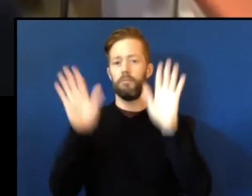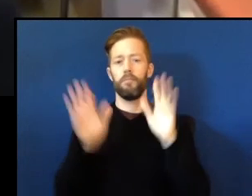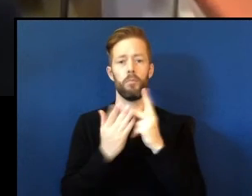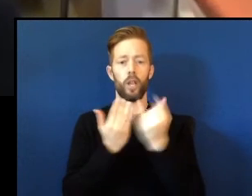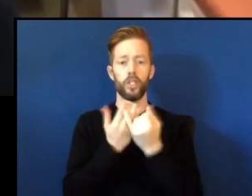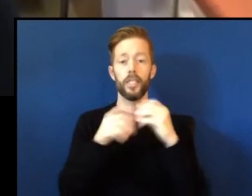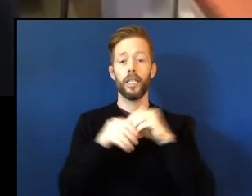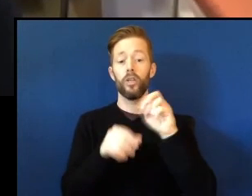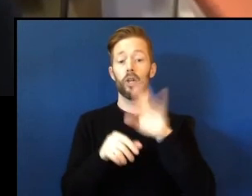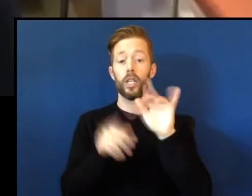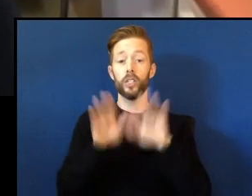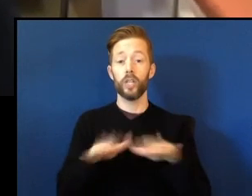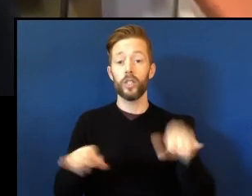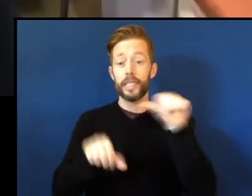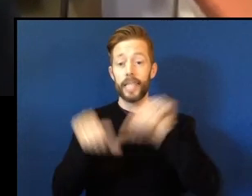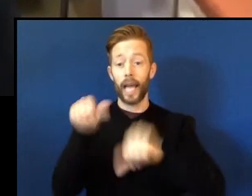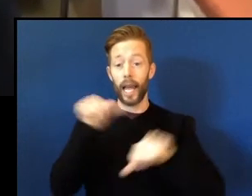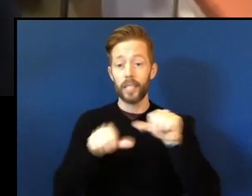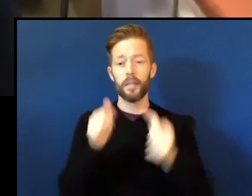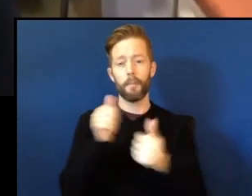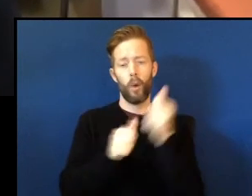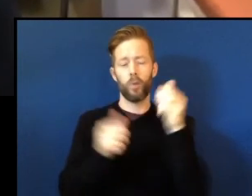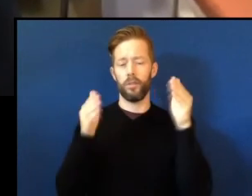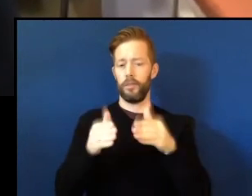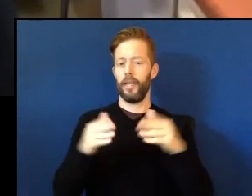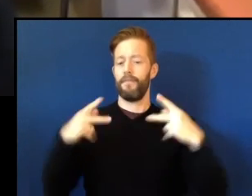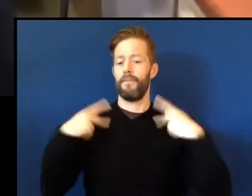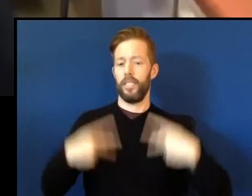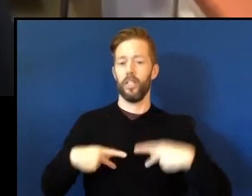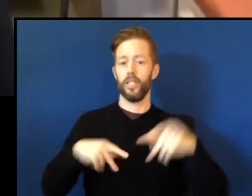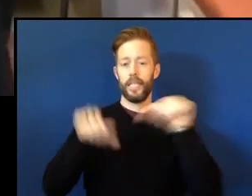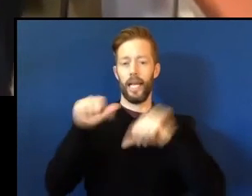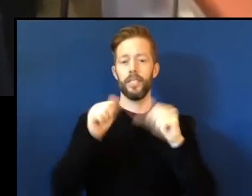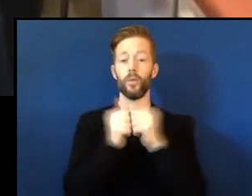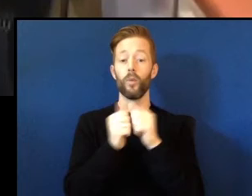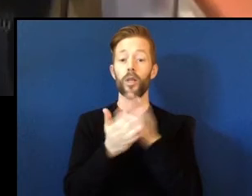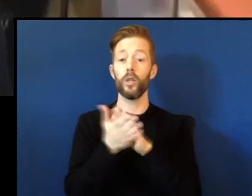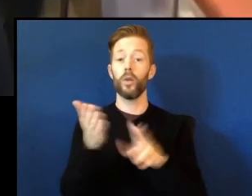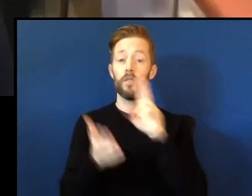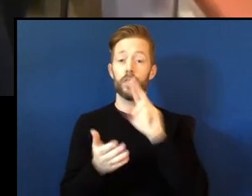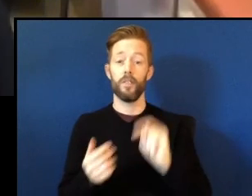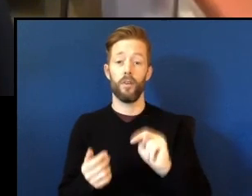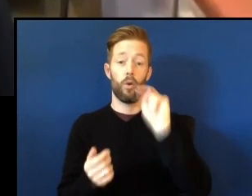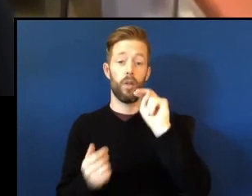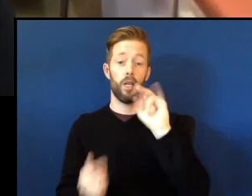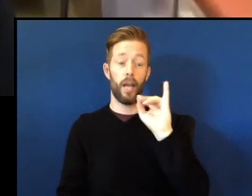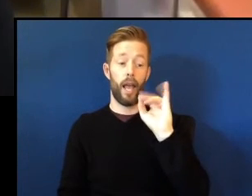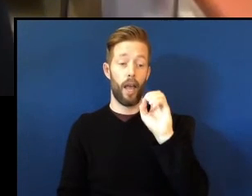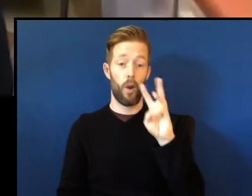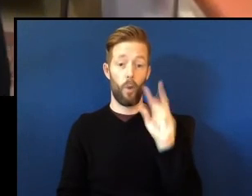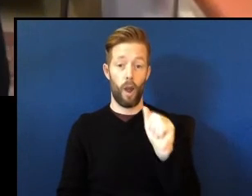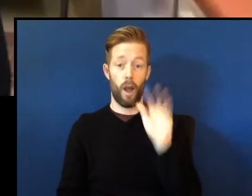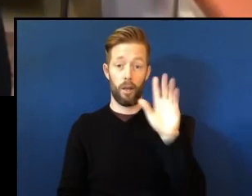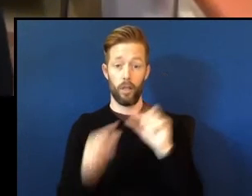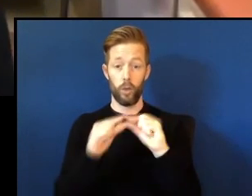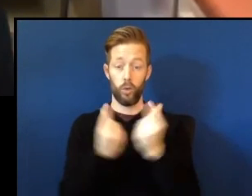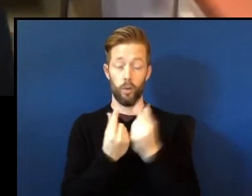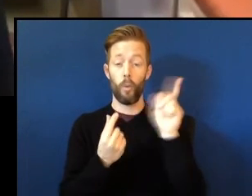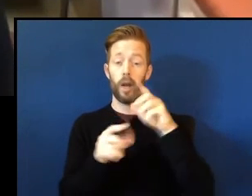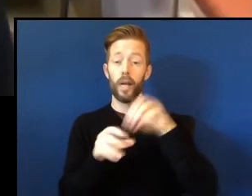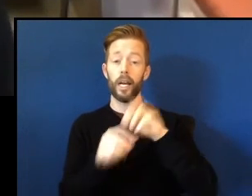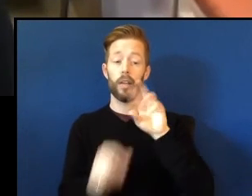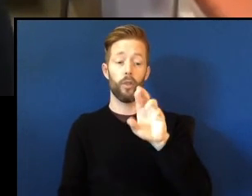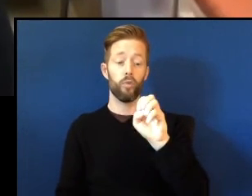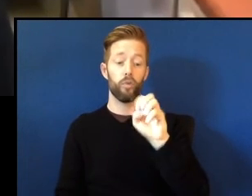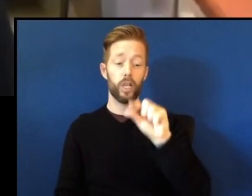early childhood science, especially around physical science with the University of Northern Iowa's group at the Regent